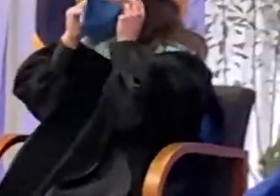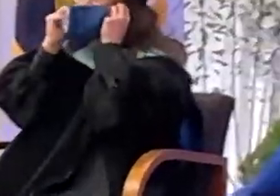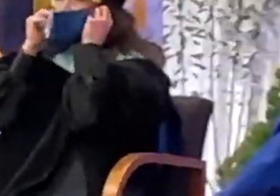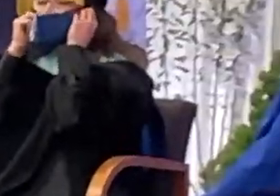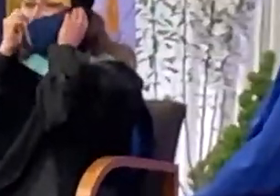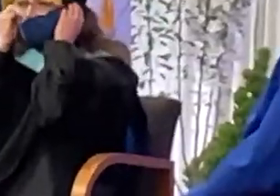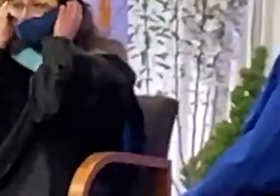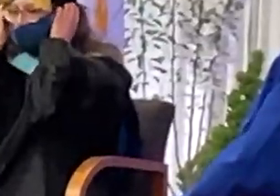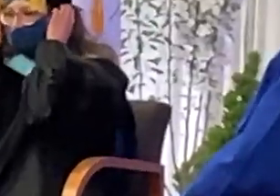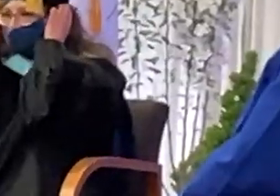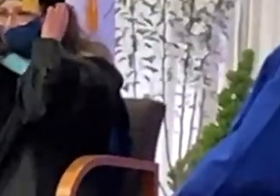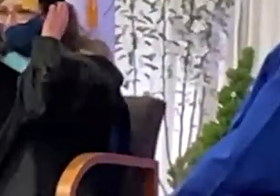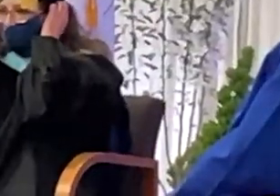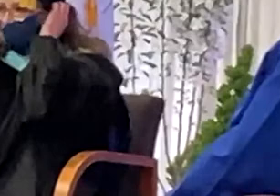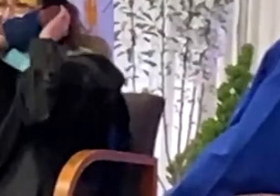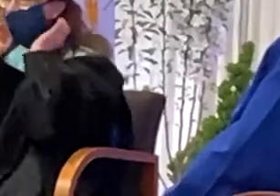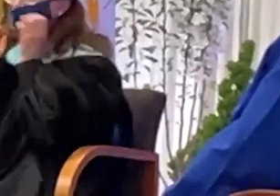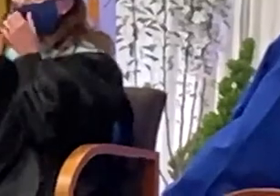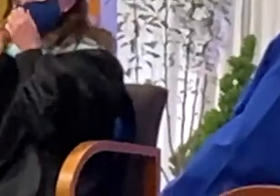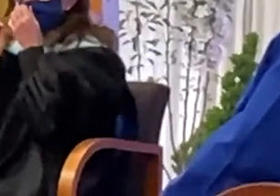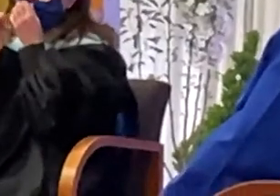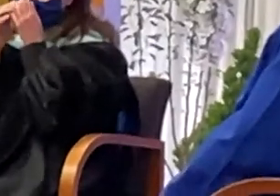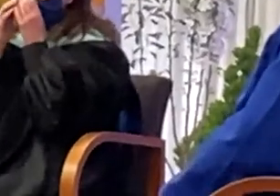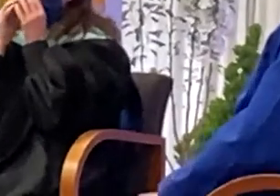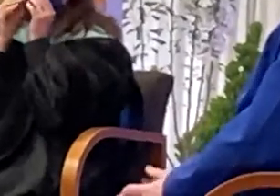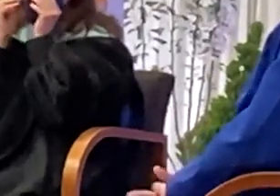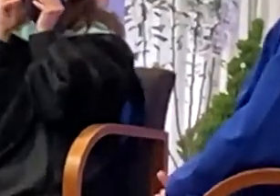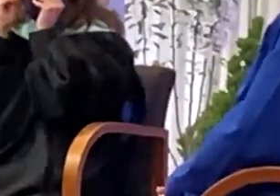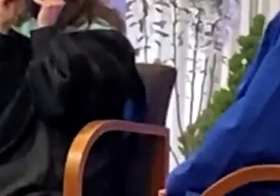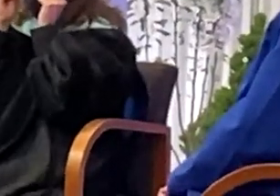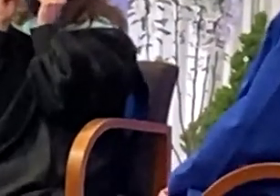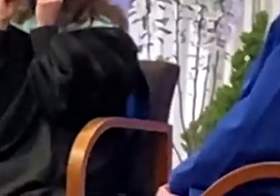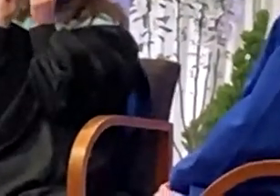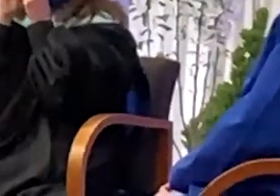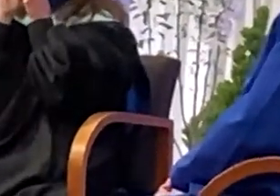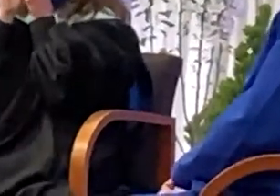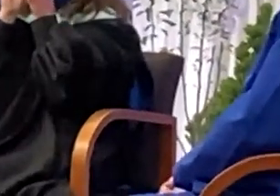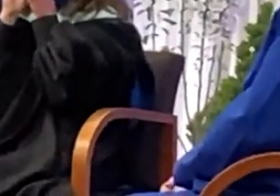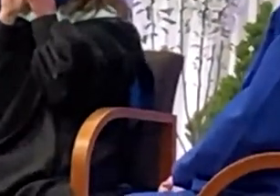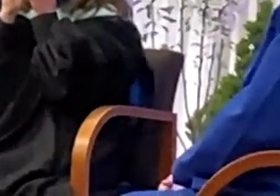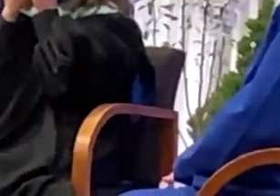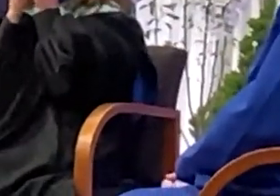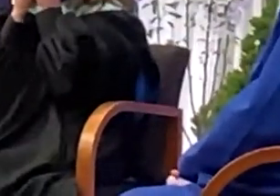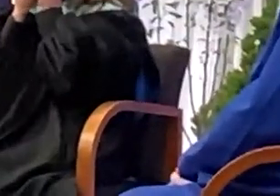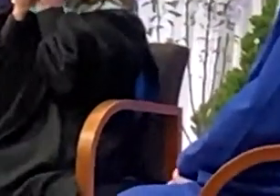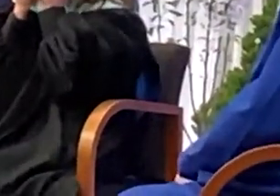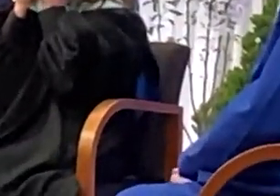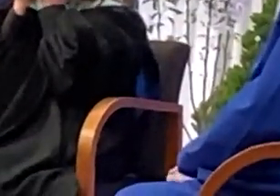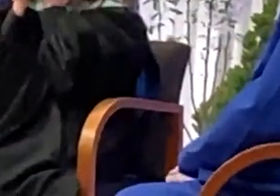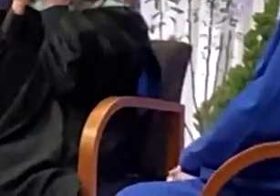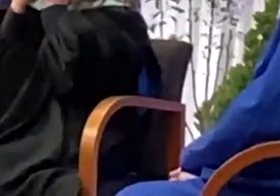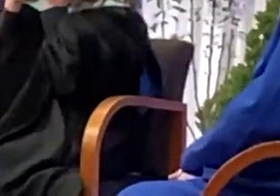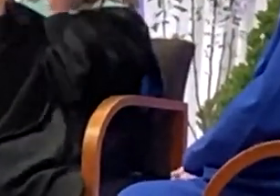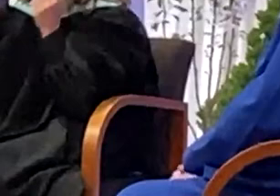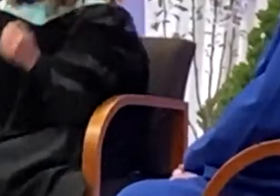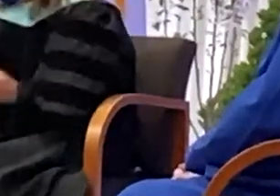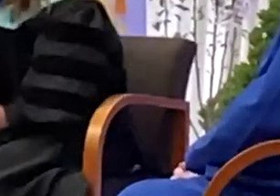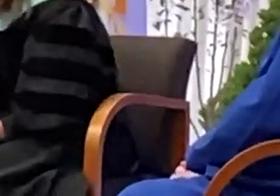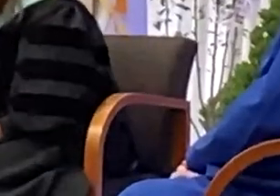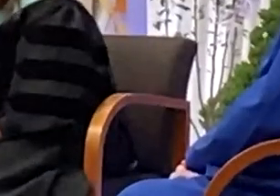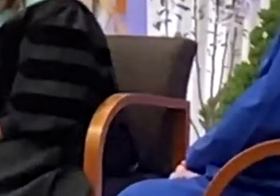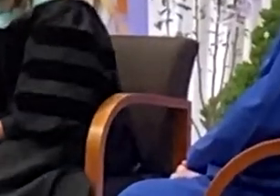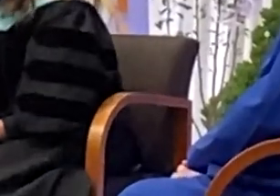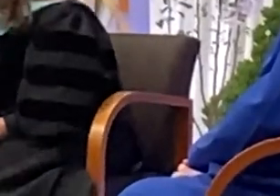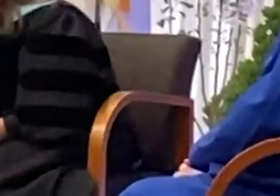in the past where they said, wow, did we make the right decision? But I think they did. I've had a good time.